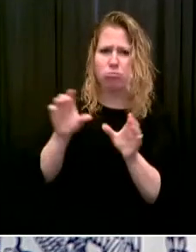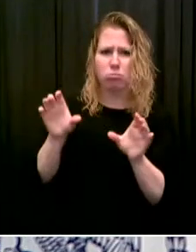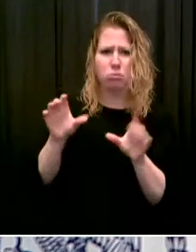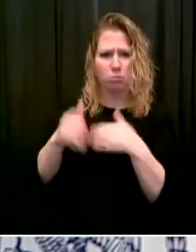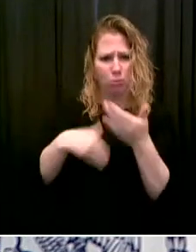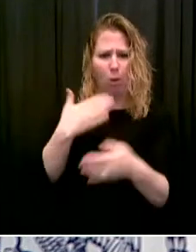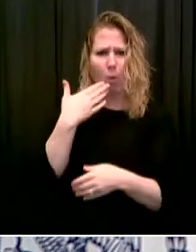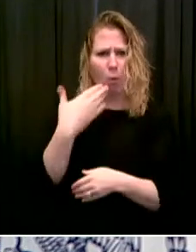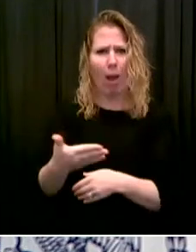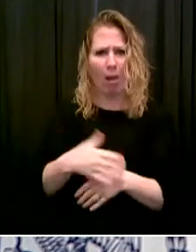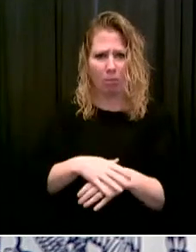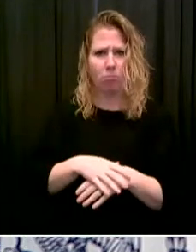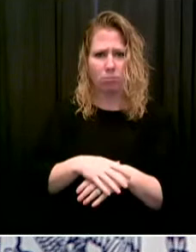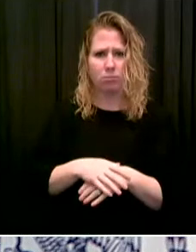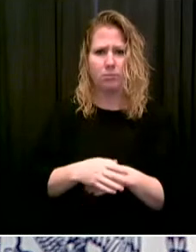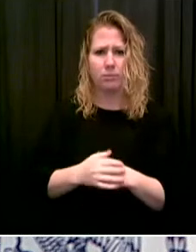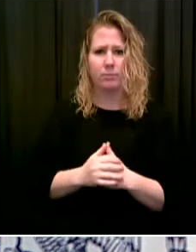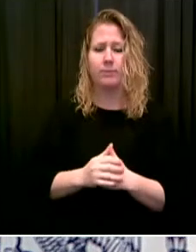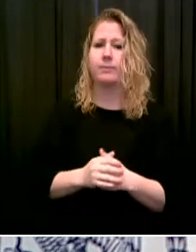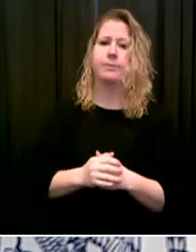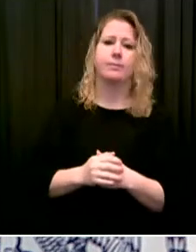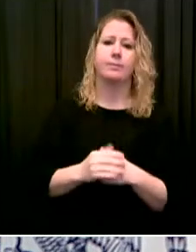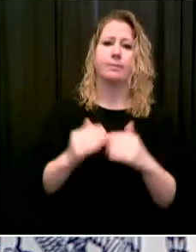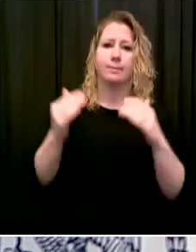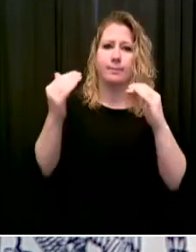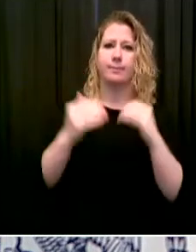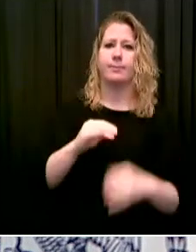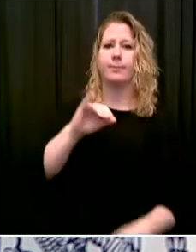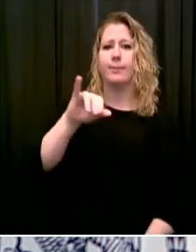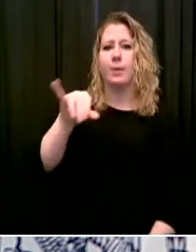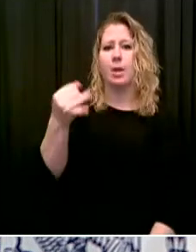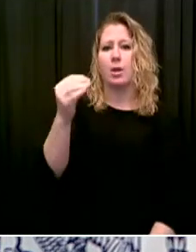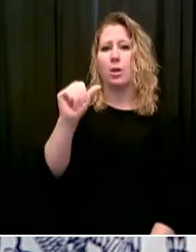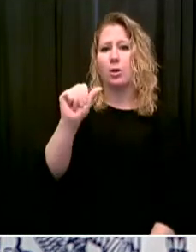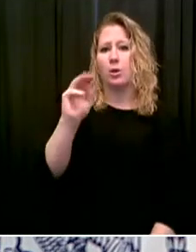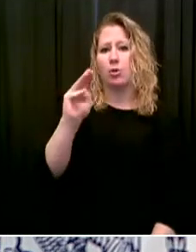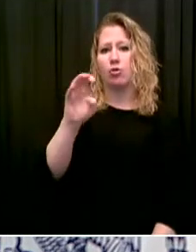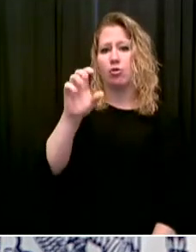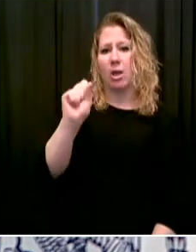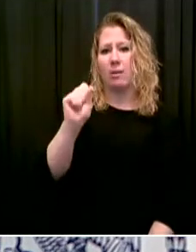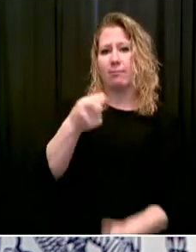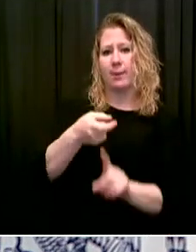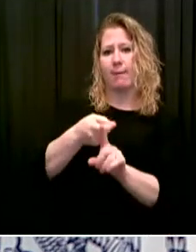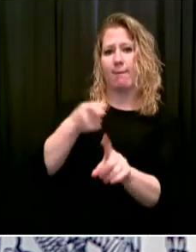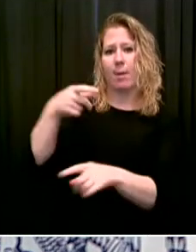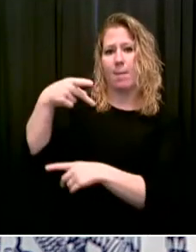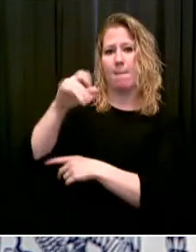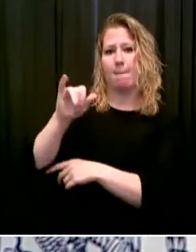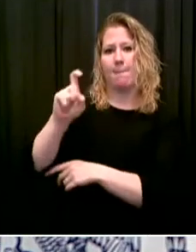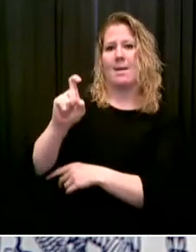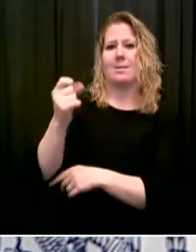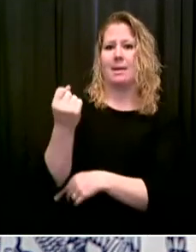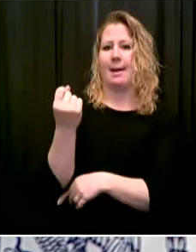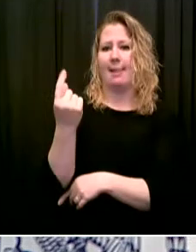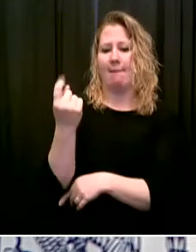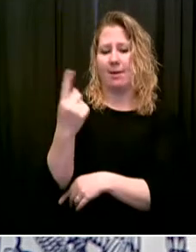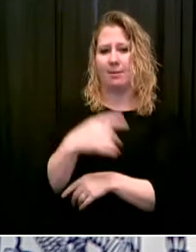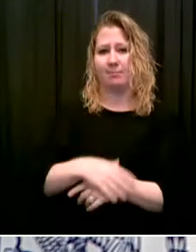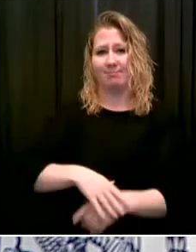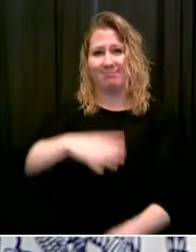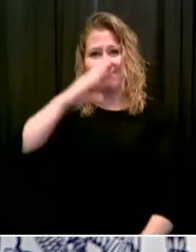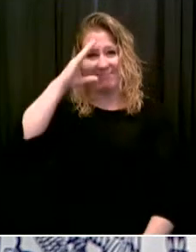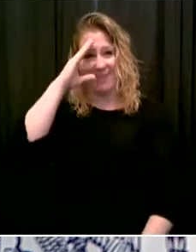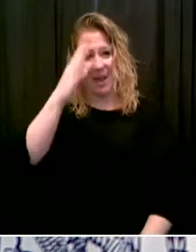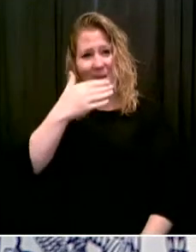Next, we'll go to James from Pix 11. And good morning, Mr. Mayor and everyone on the call,